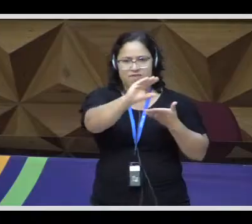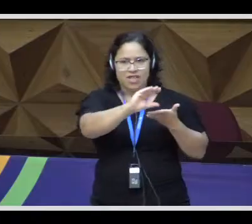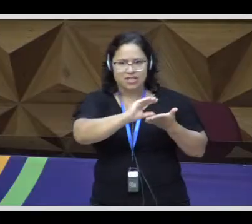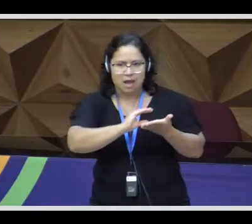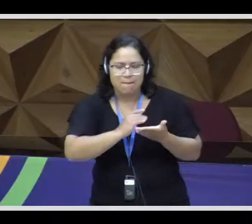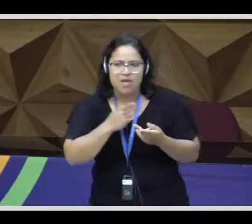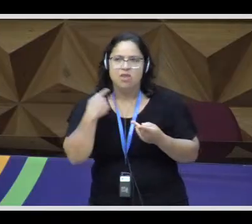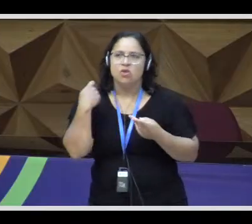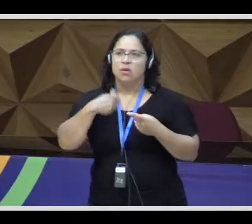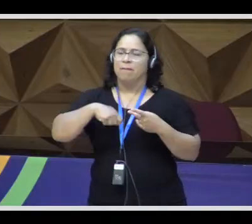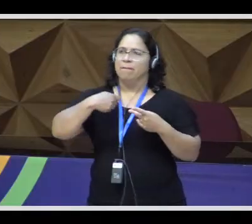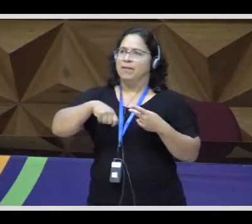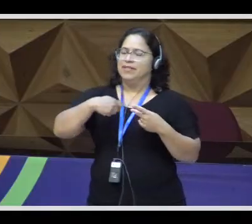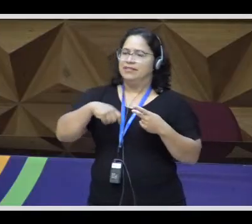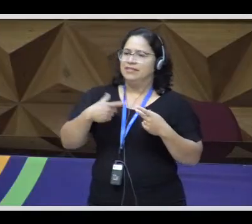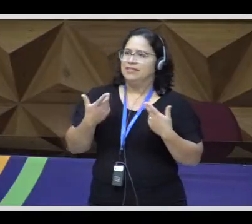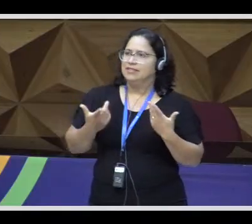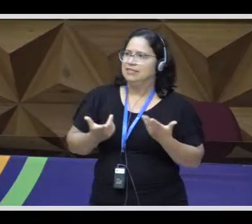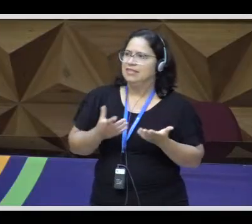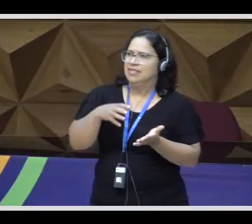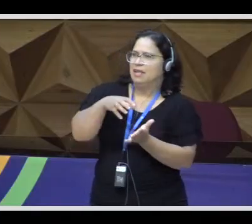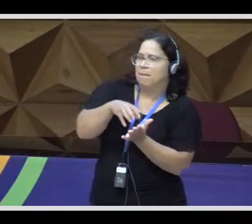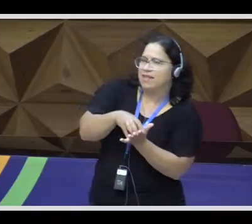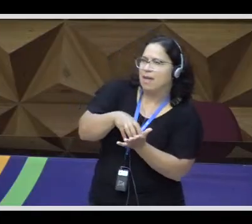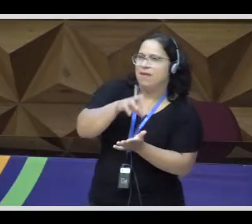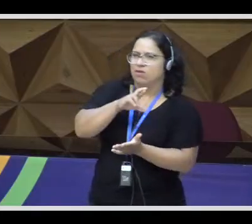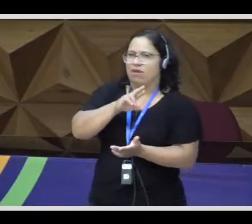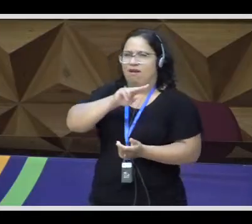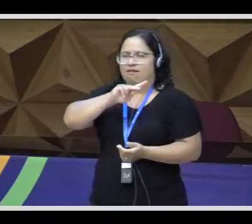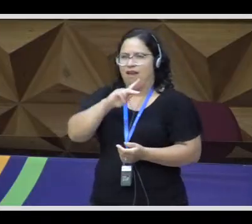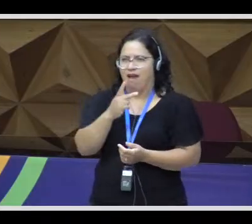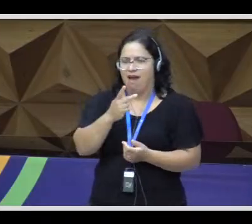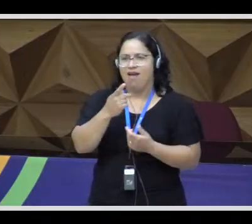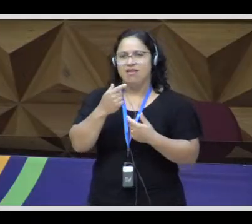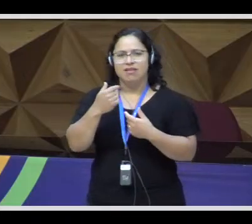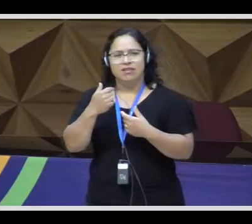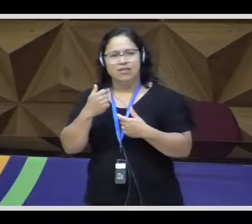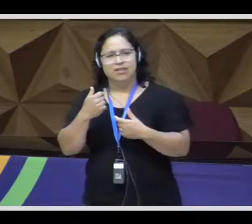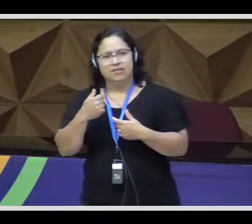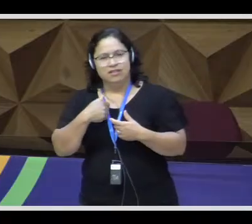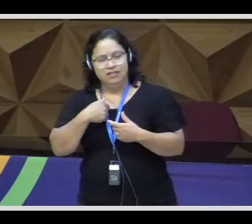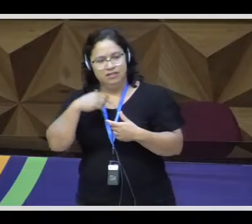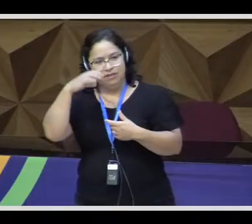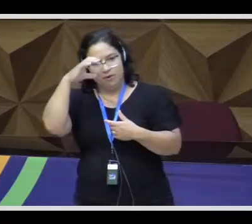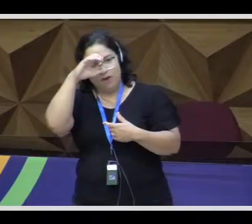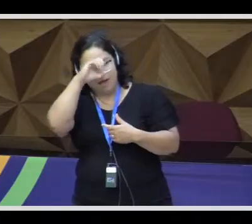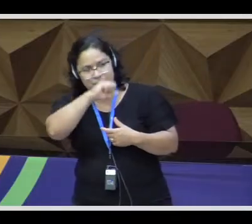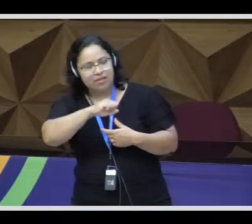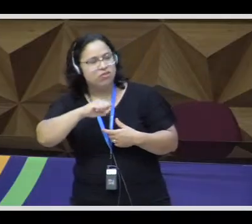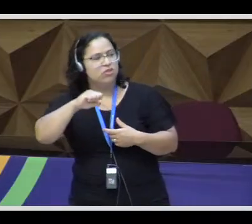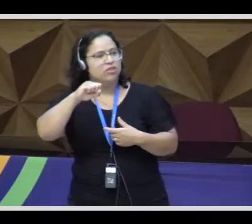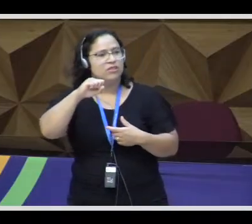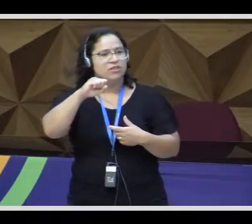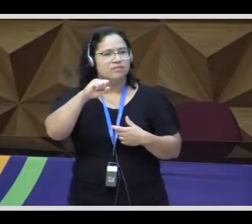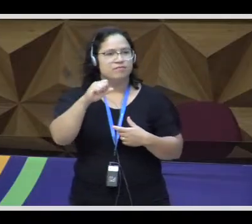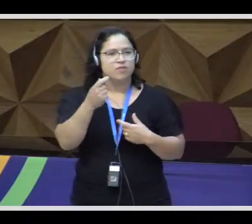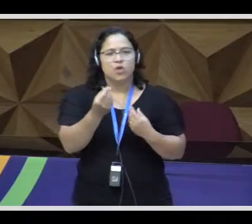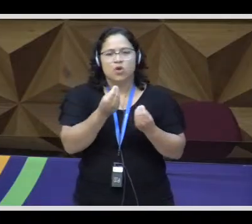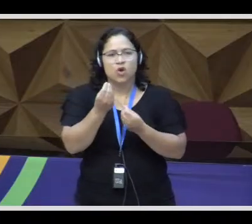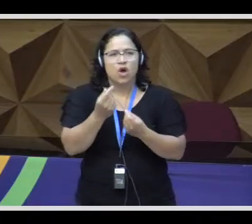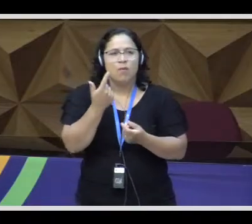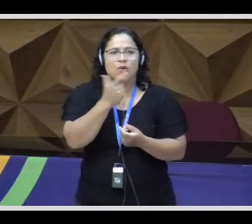HR, kind of departments. I had to learn how to get money in the market to